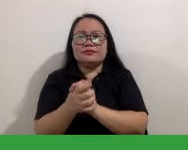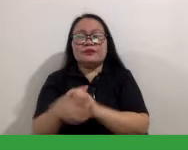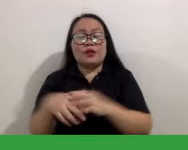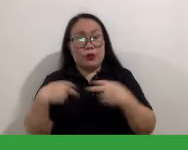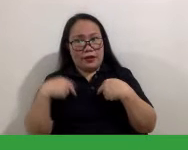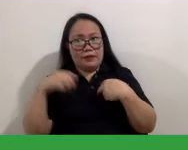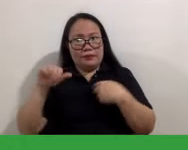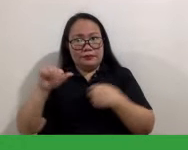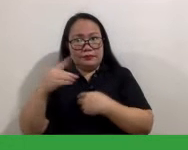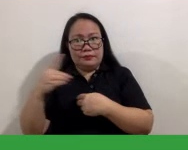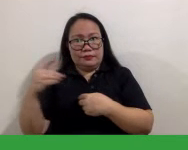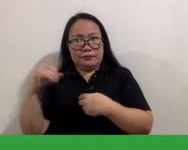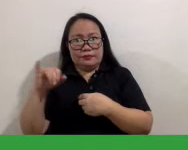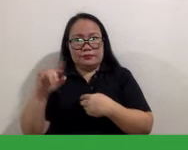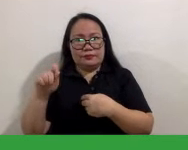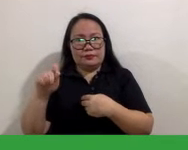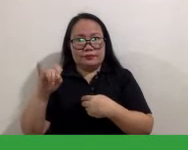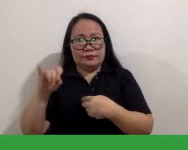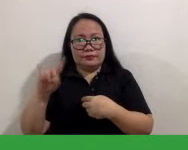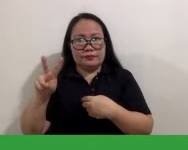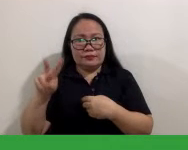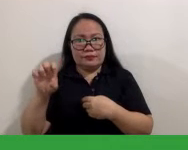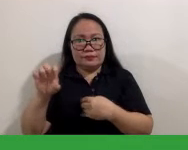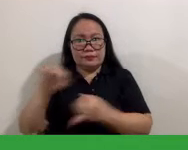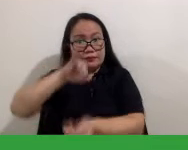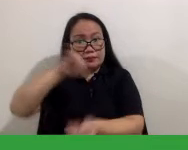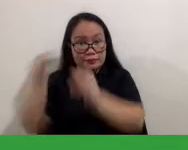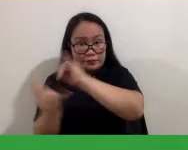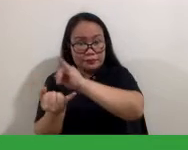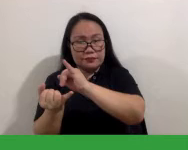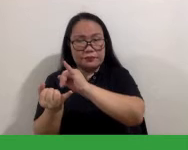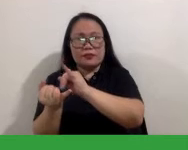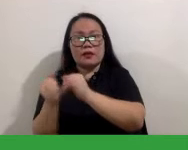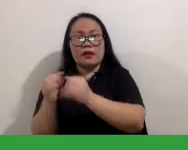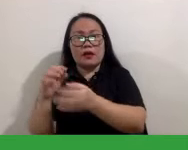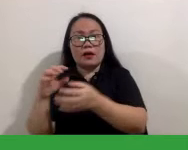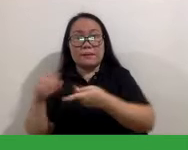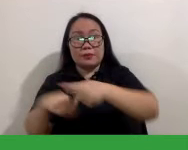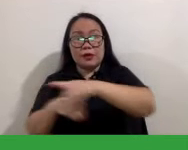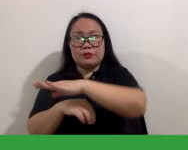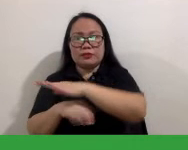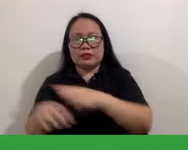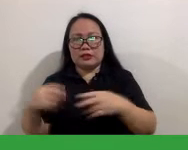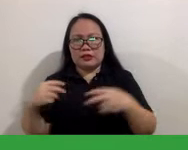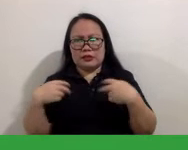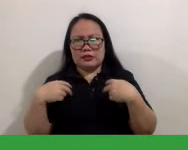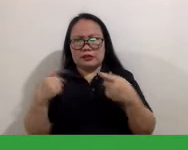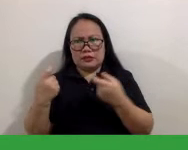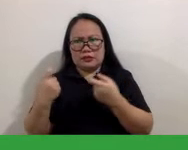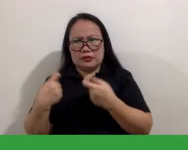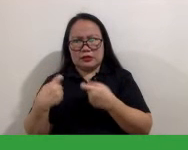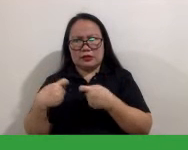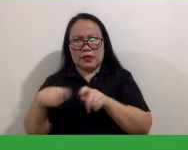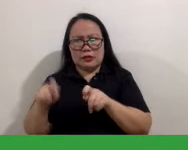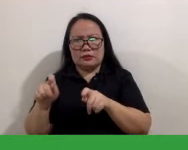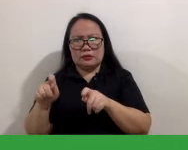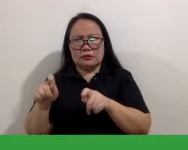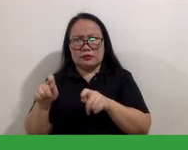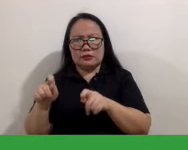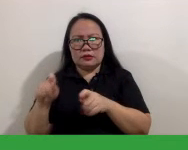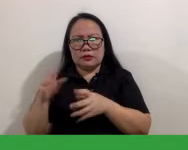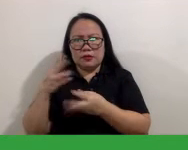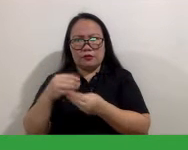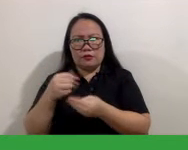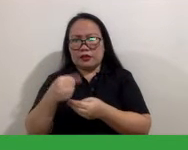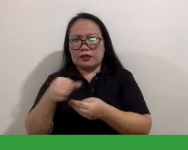and its additive inverse is 0. Let's have an example. Okay. So, as you can see,